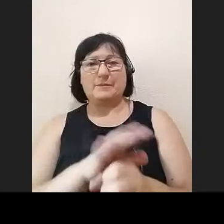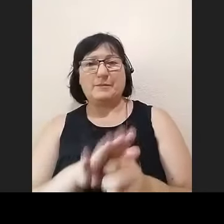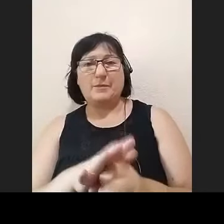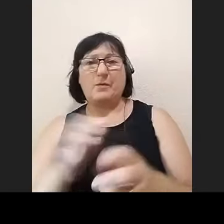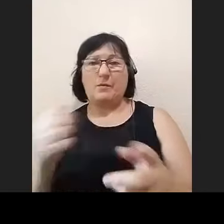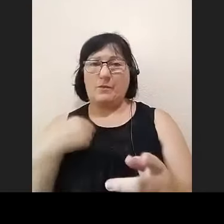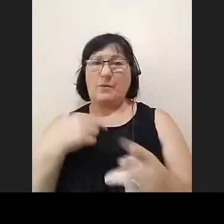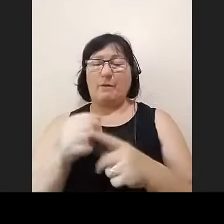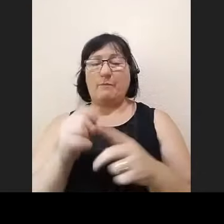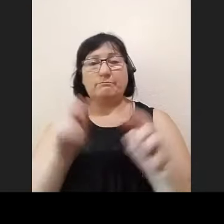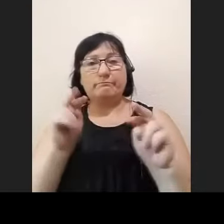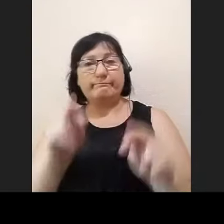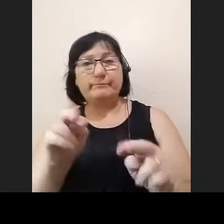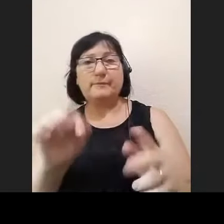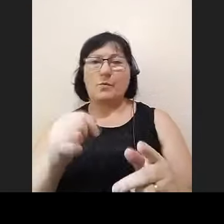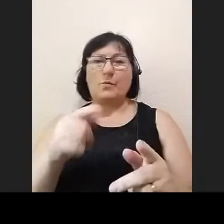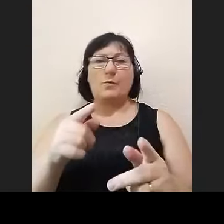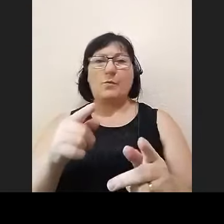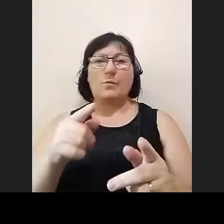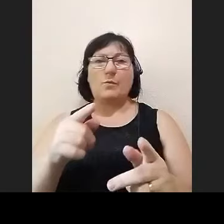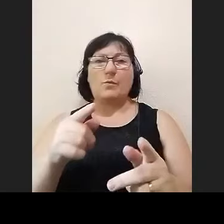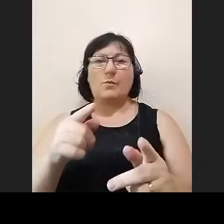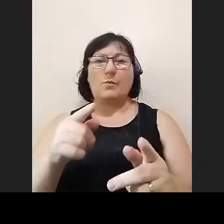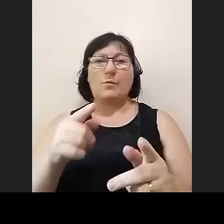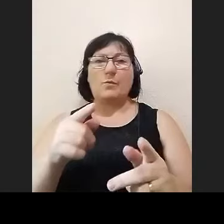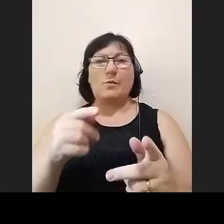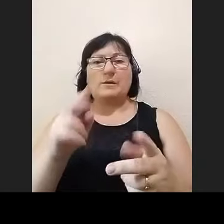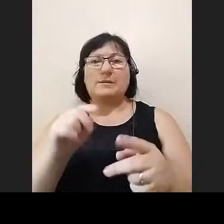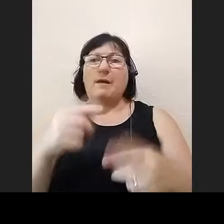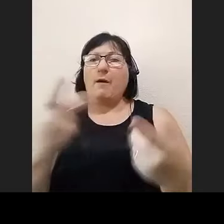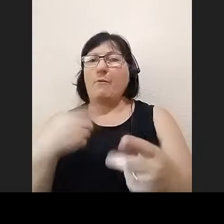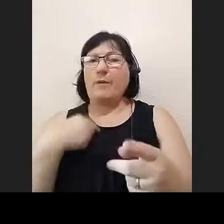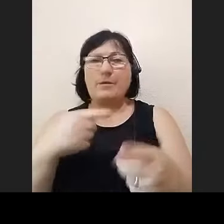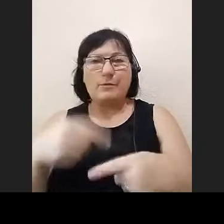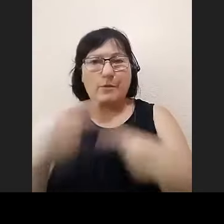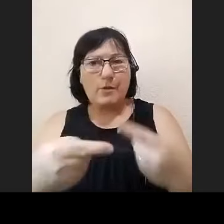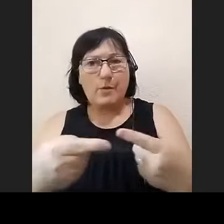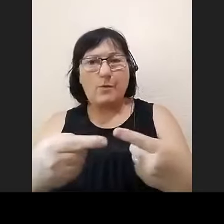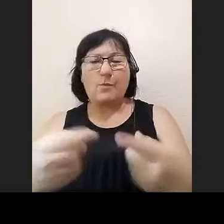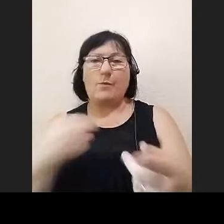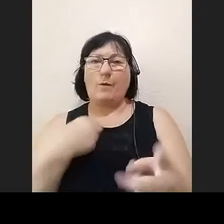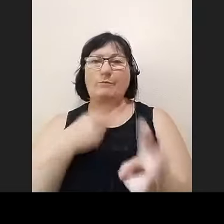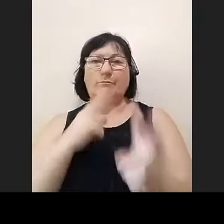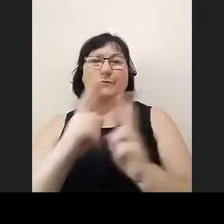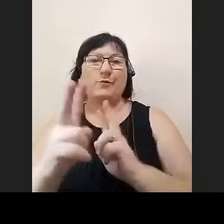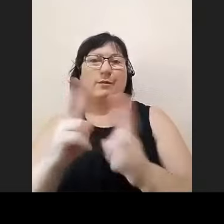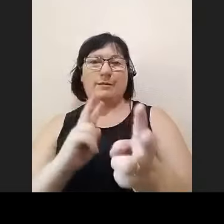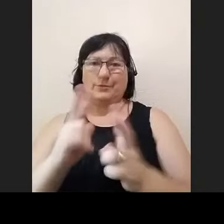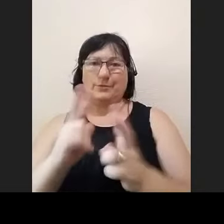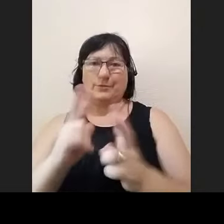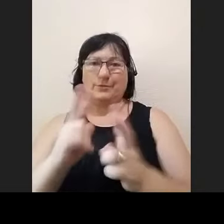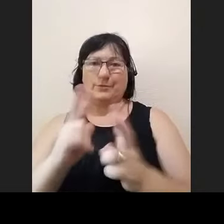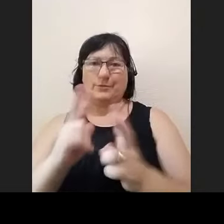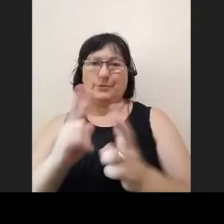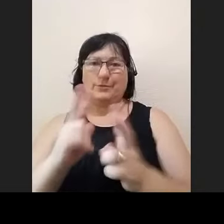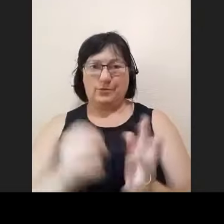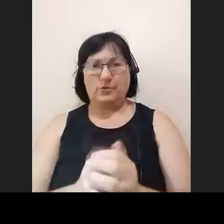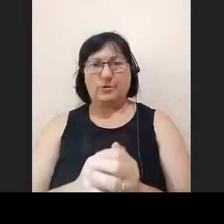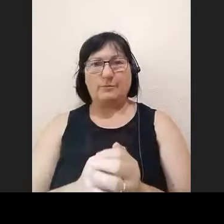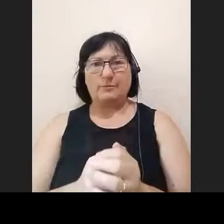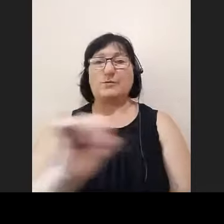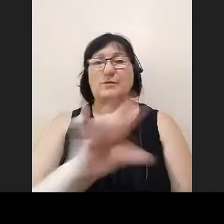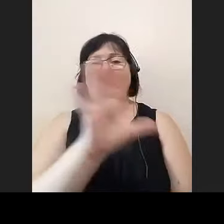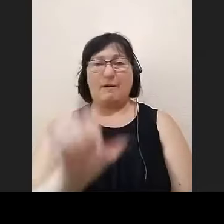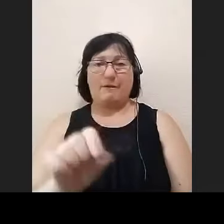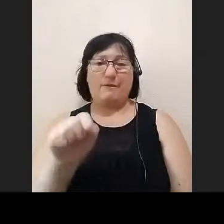recovery, renewal, and resilience. This is even more relevant in the South African context. And for SMMEs